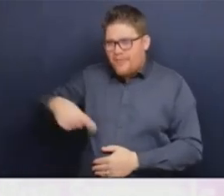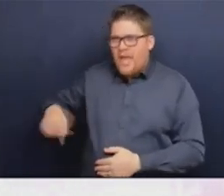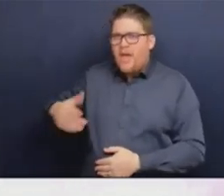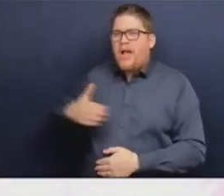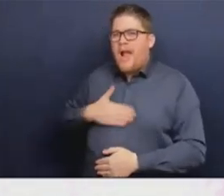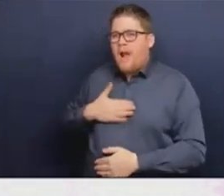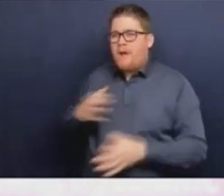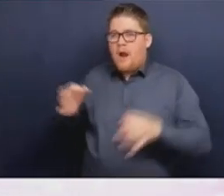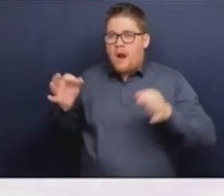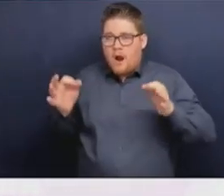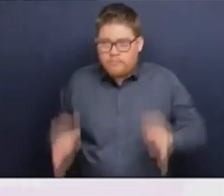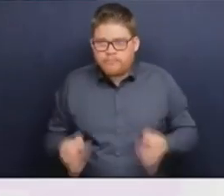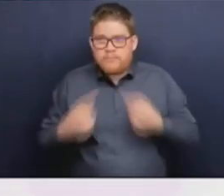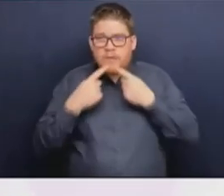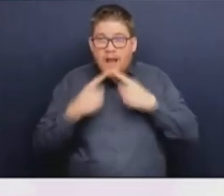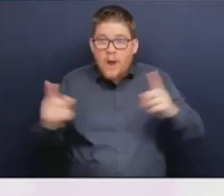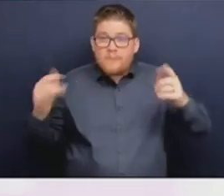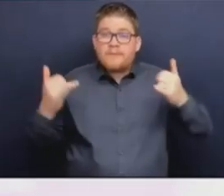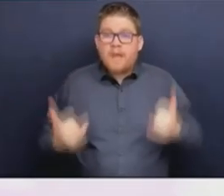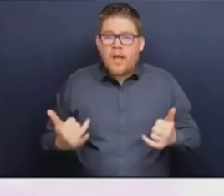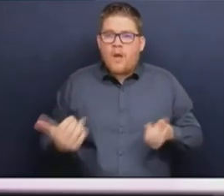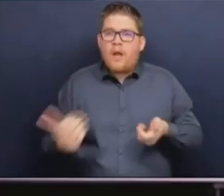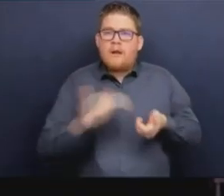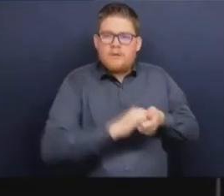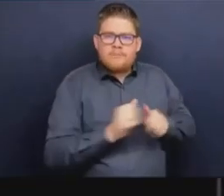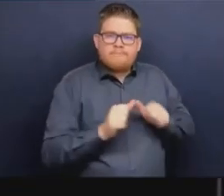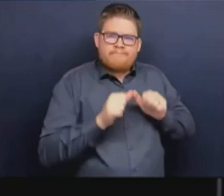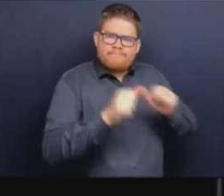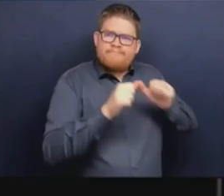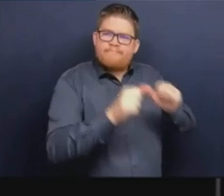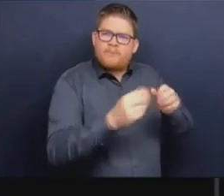Sure. Premier, thank you so much. Thank you so much.